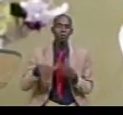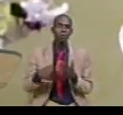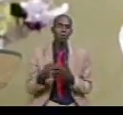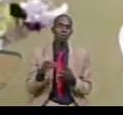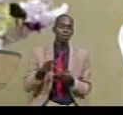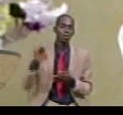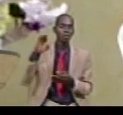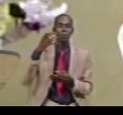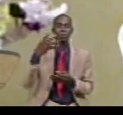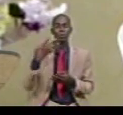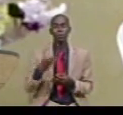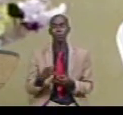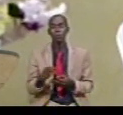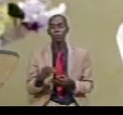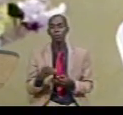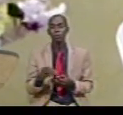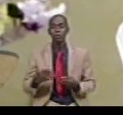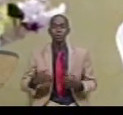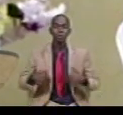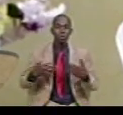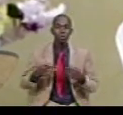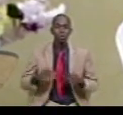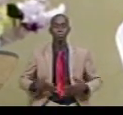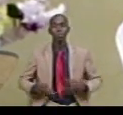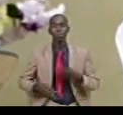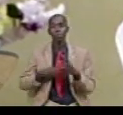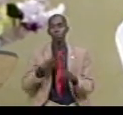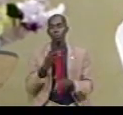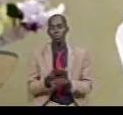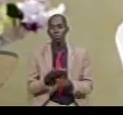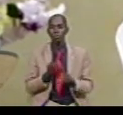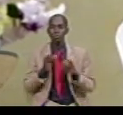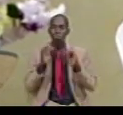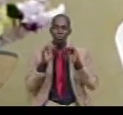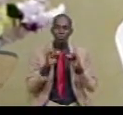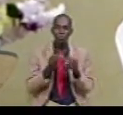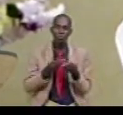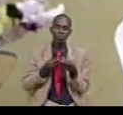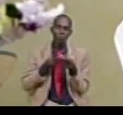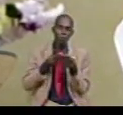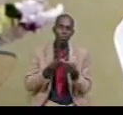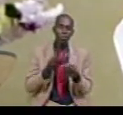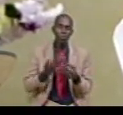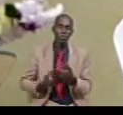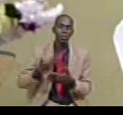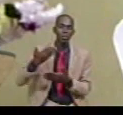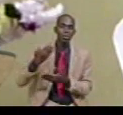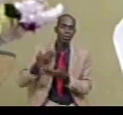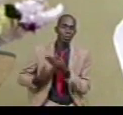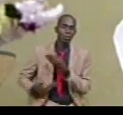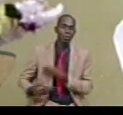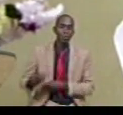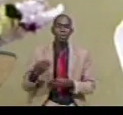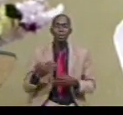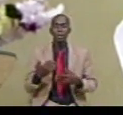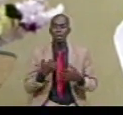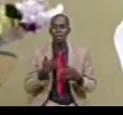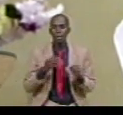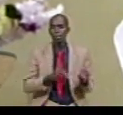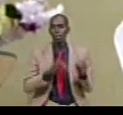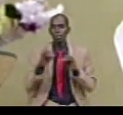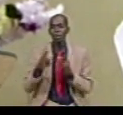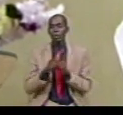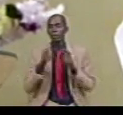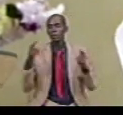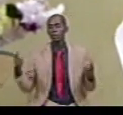of the world. His selfless commitment to nurturing the souls of the next generation has left an indelible mark on